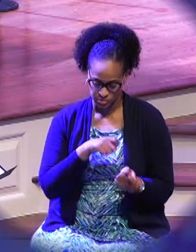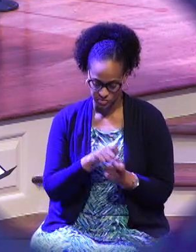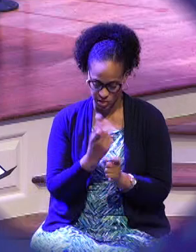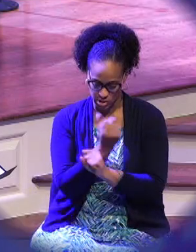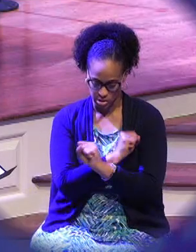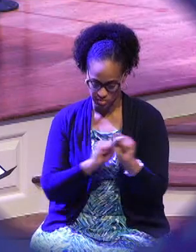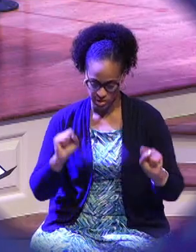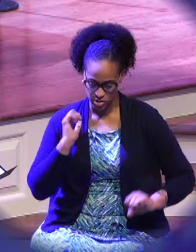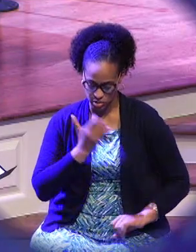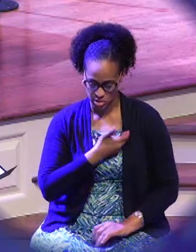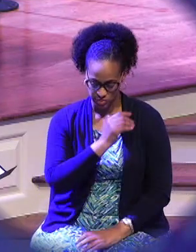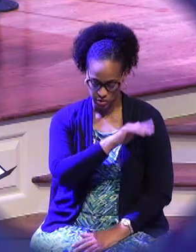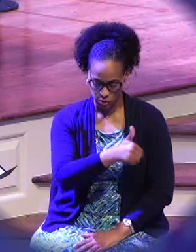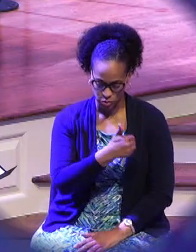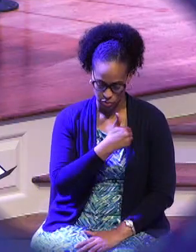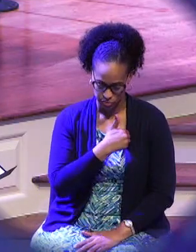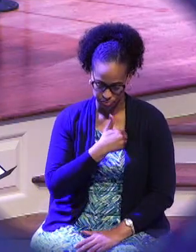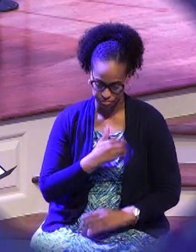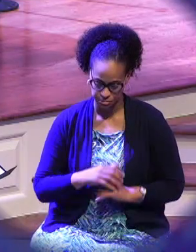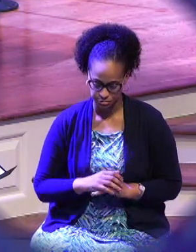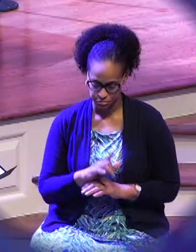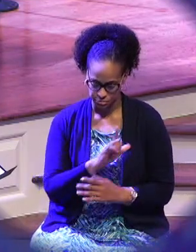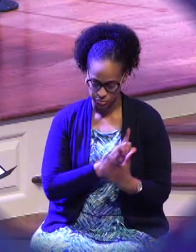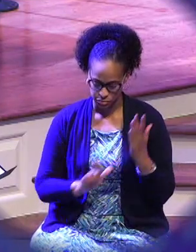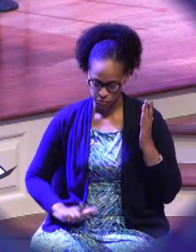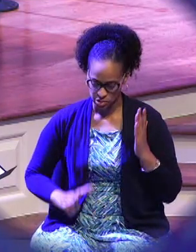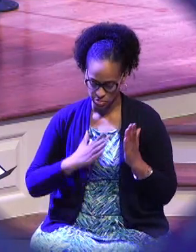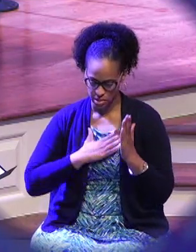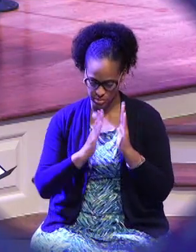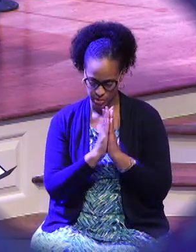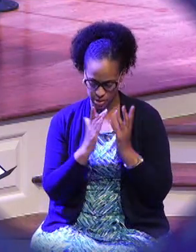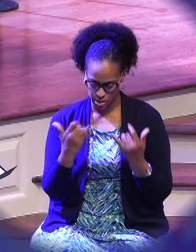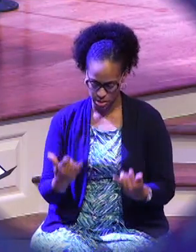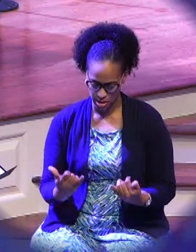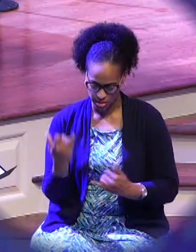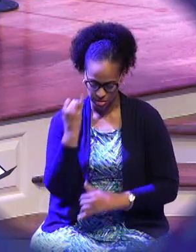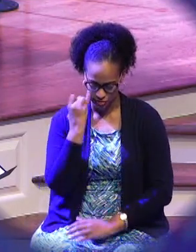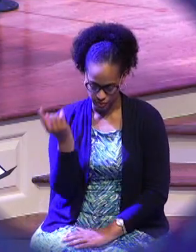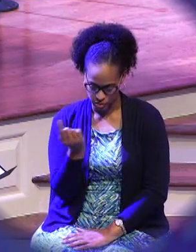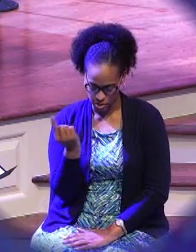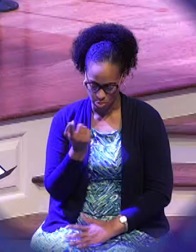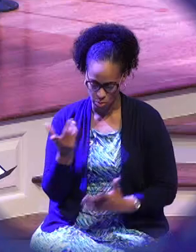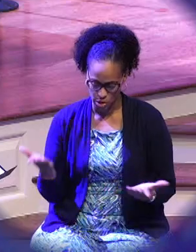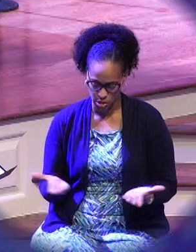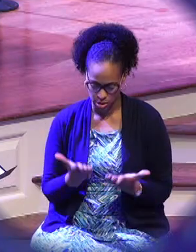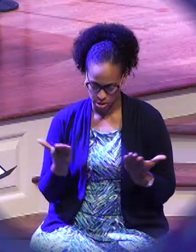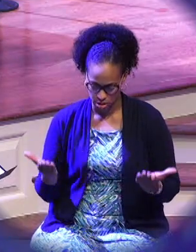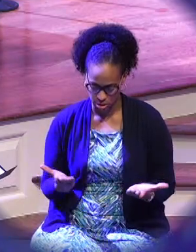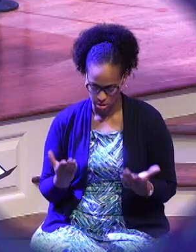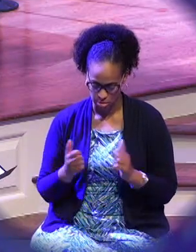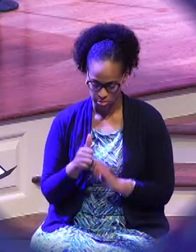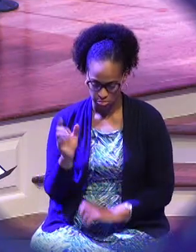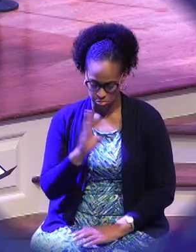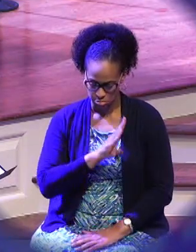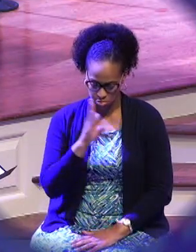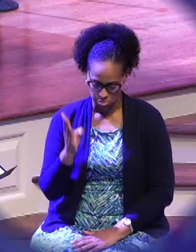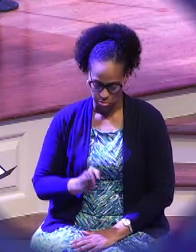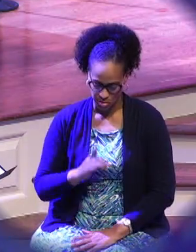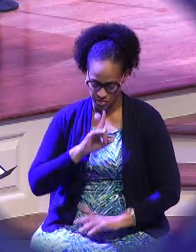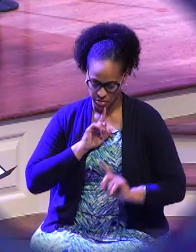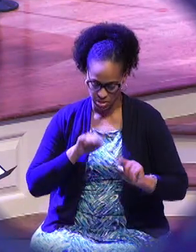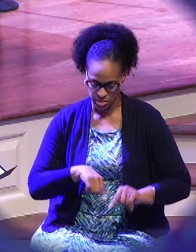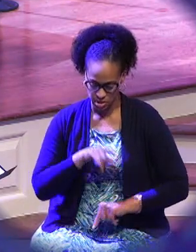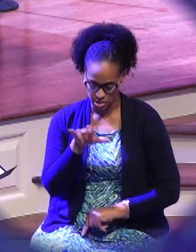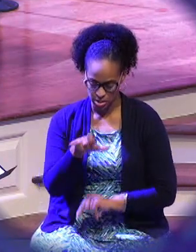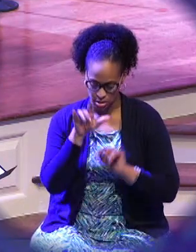salvation of our souls. And Lord, it's my prayer today that if there is someone here who've never responded to